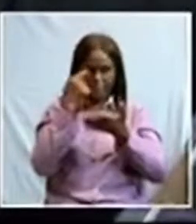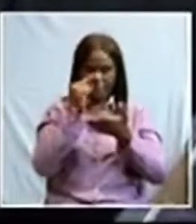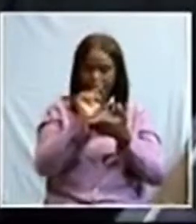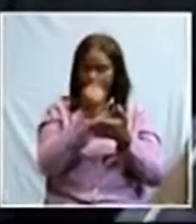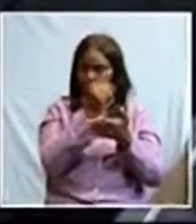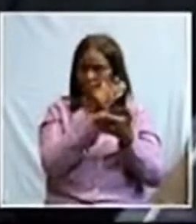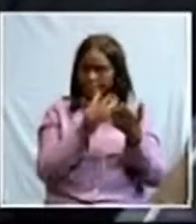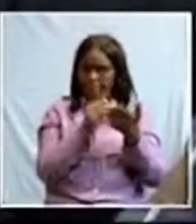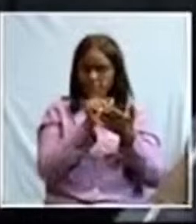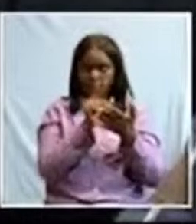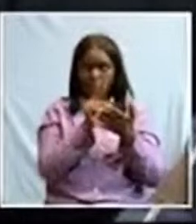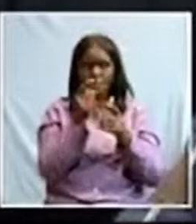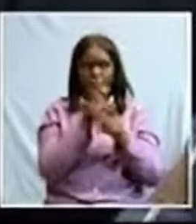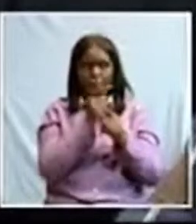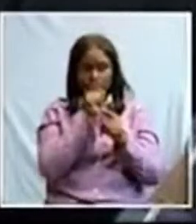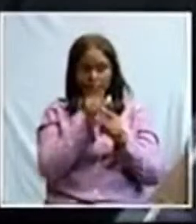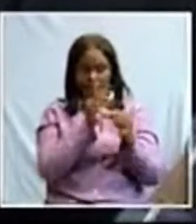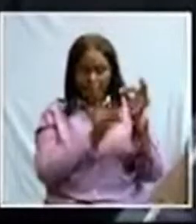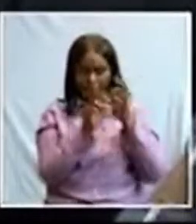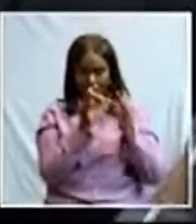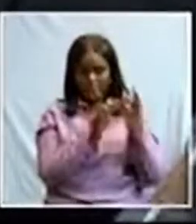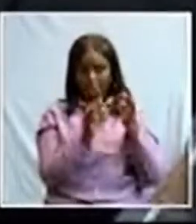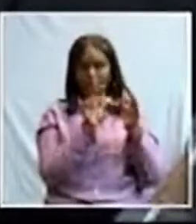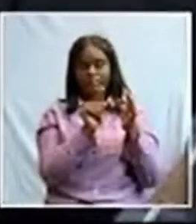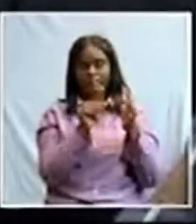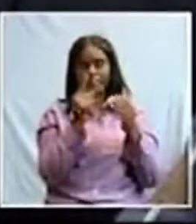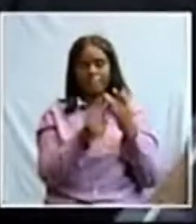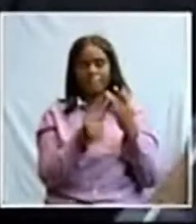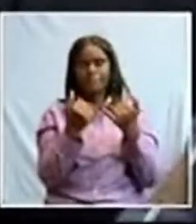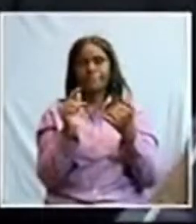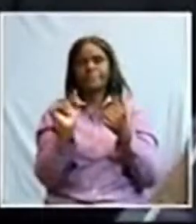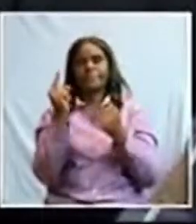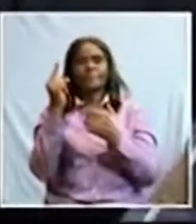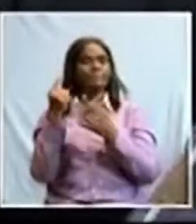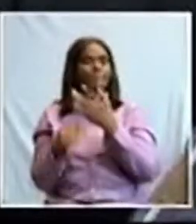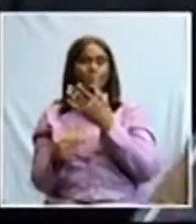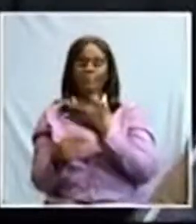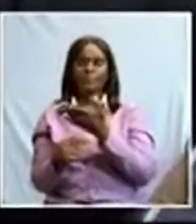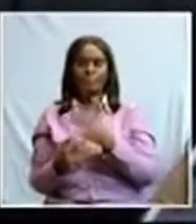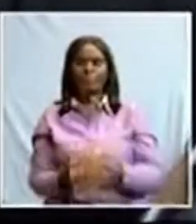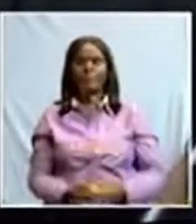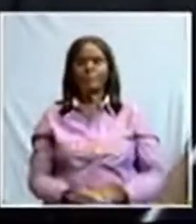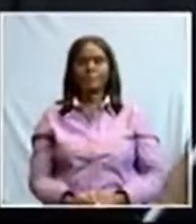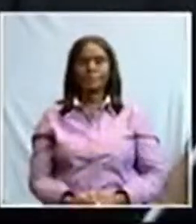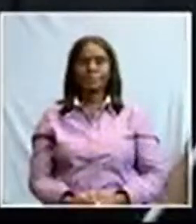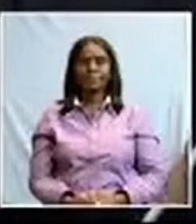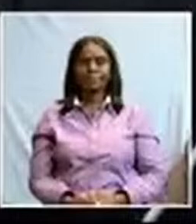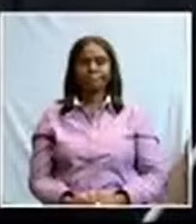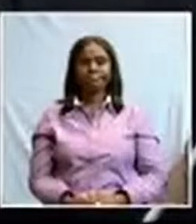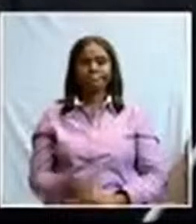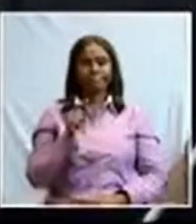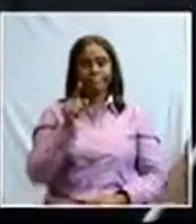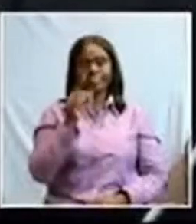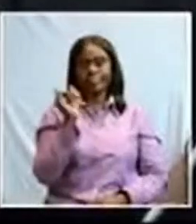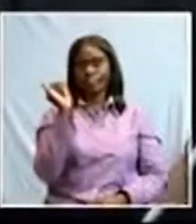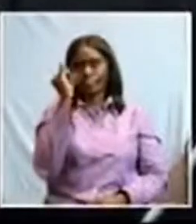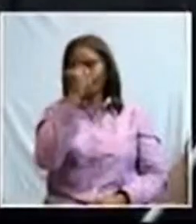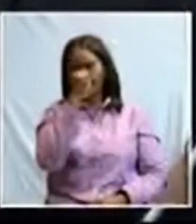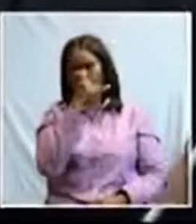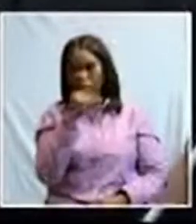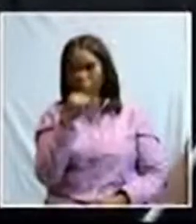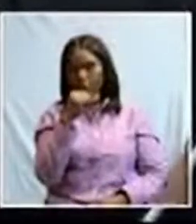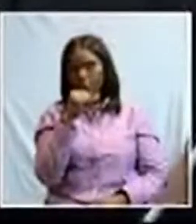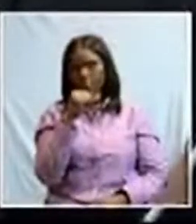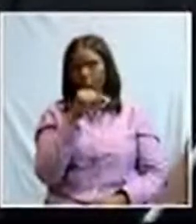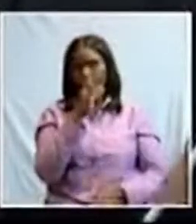1. From this statement, what comes first? The design to come up with